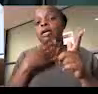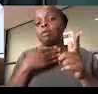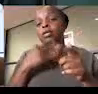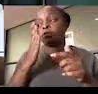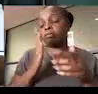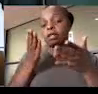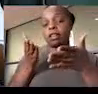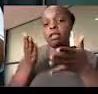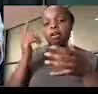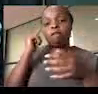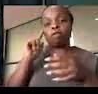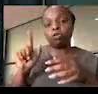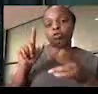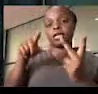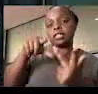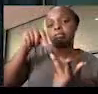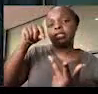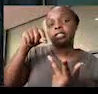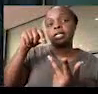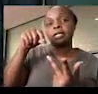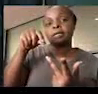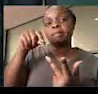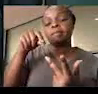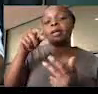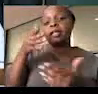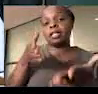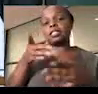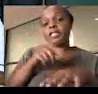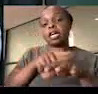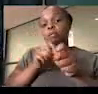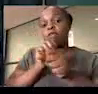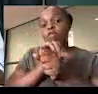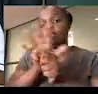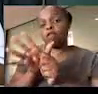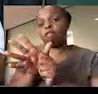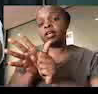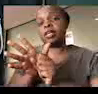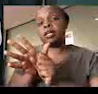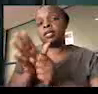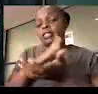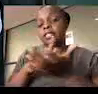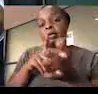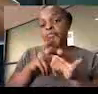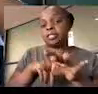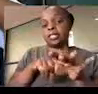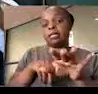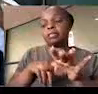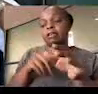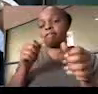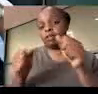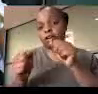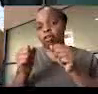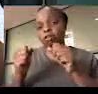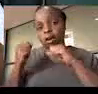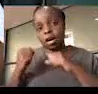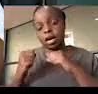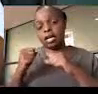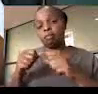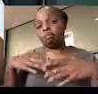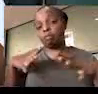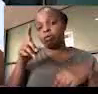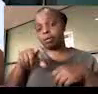you need to have been a member there, you've been contributing continuously. Maybe the church will also fail you, like John was giving